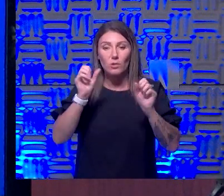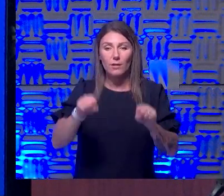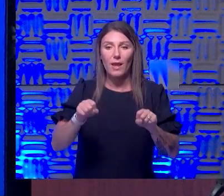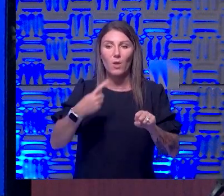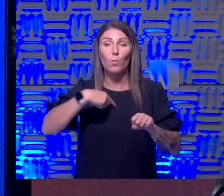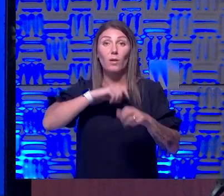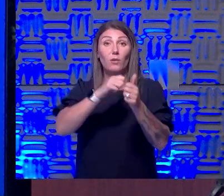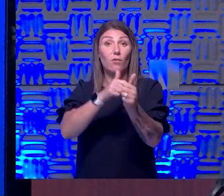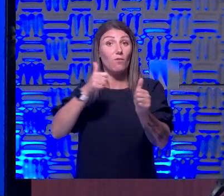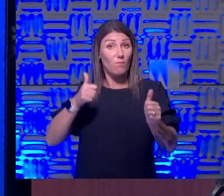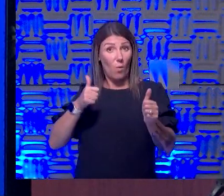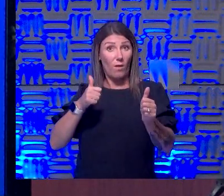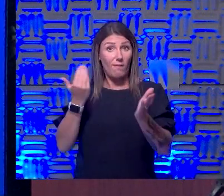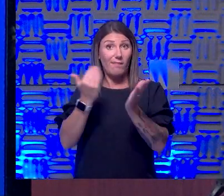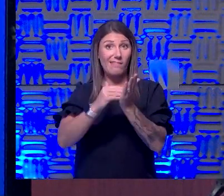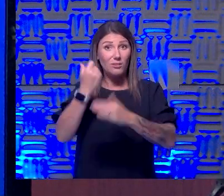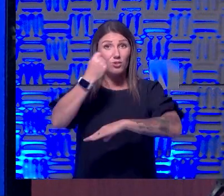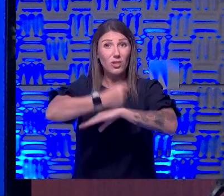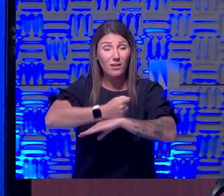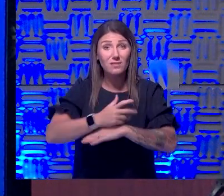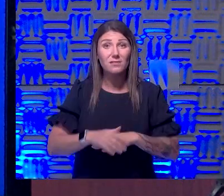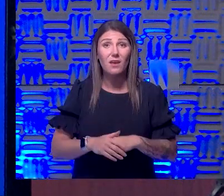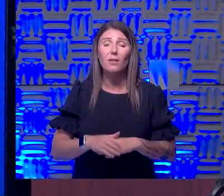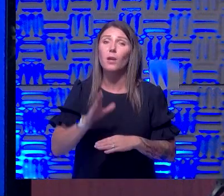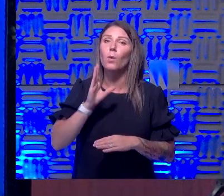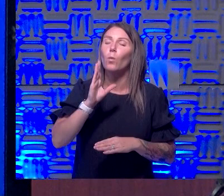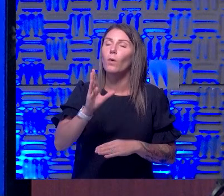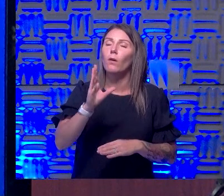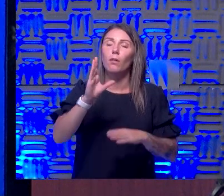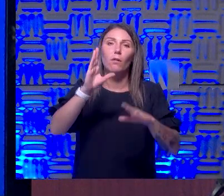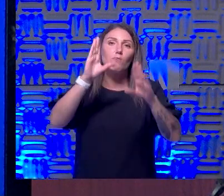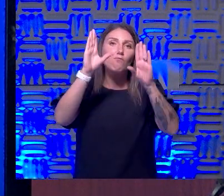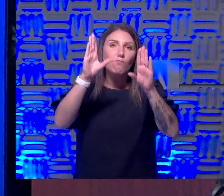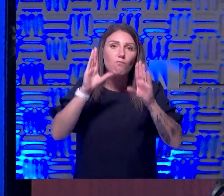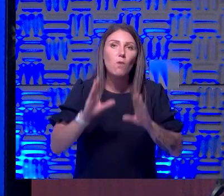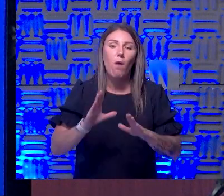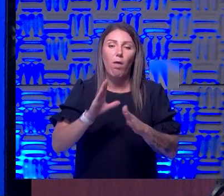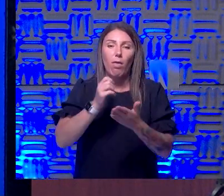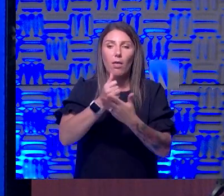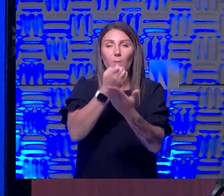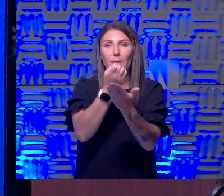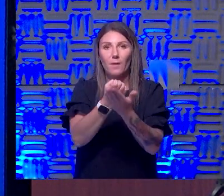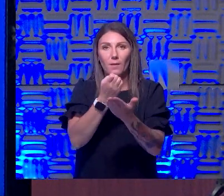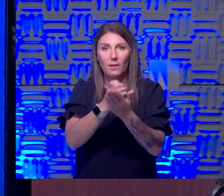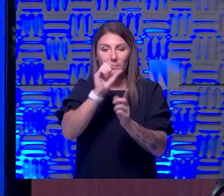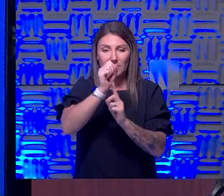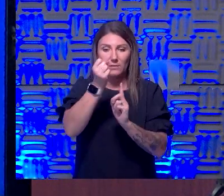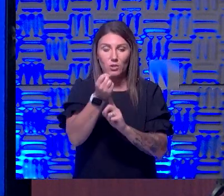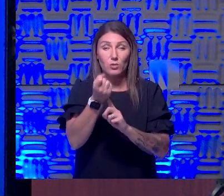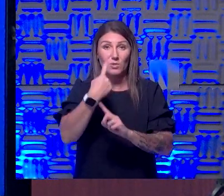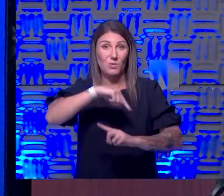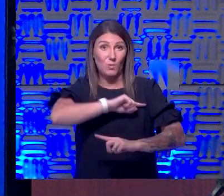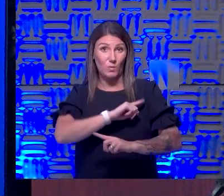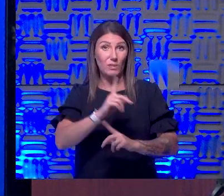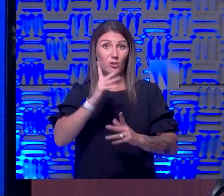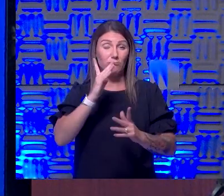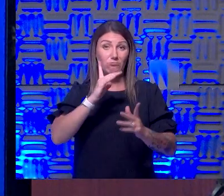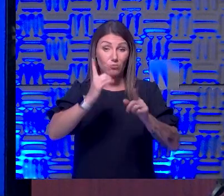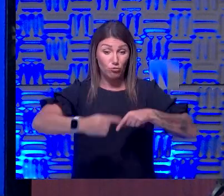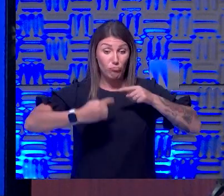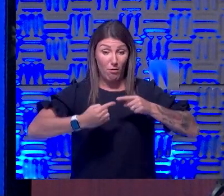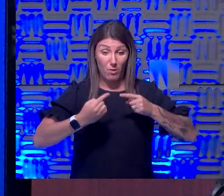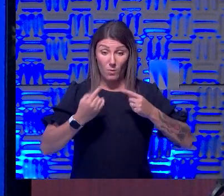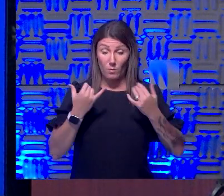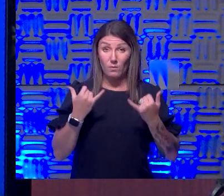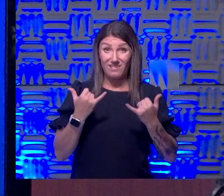another shutdown, that this will greatly help the economic situation that we're struggling with, that we're